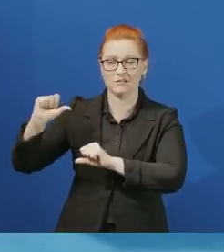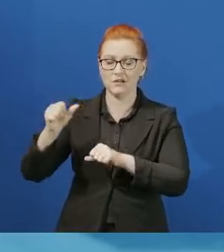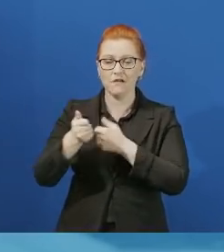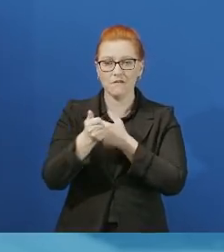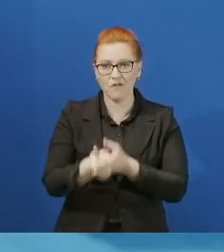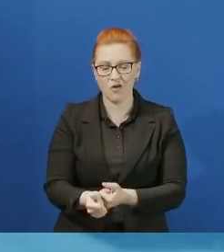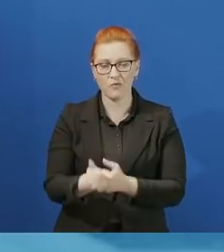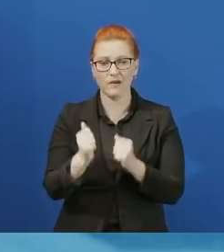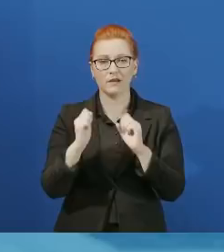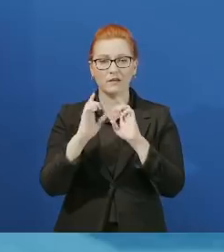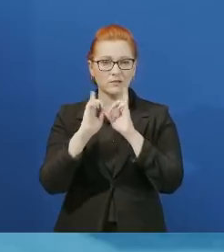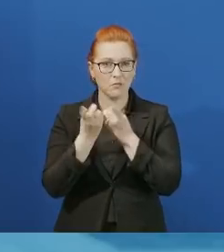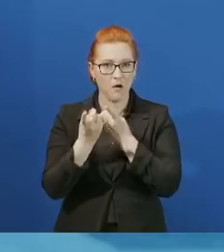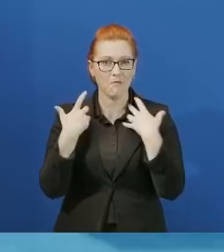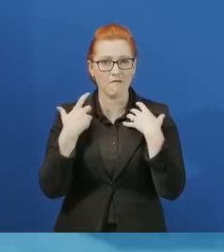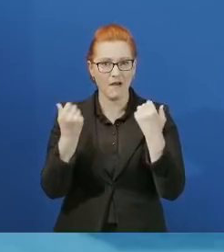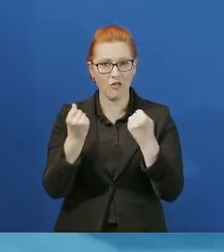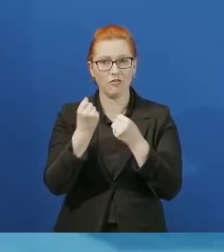Health Safety, and